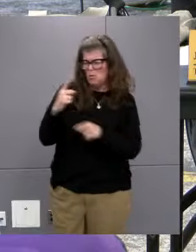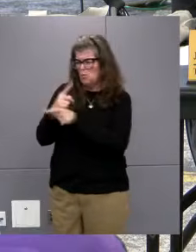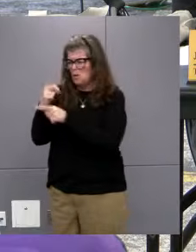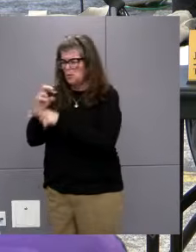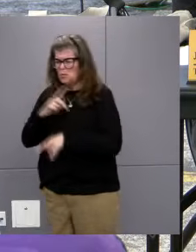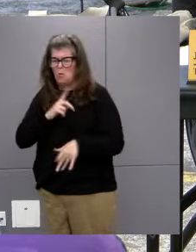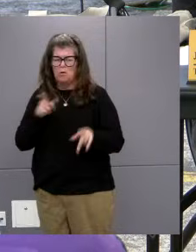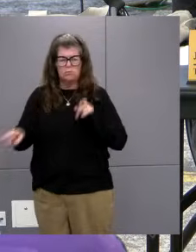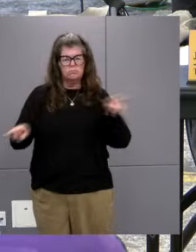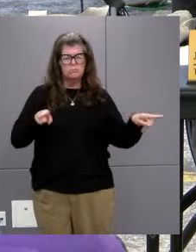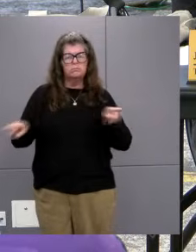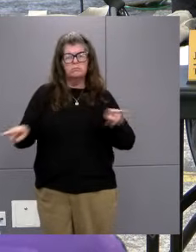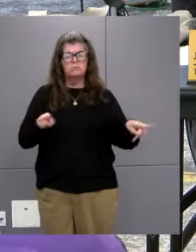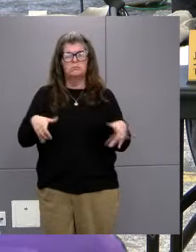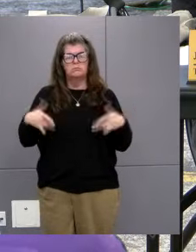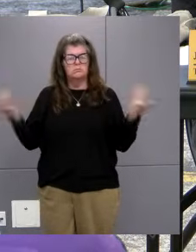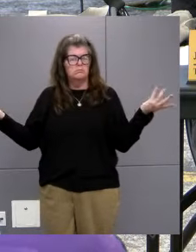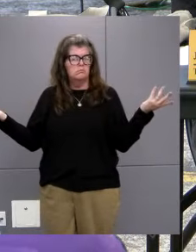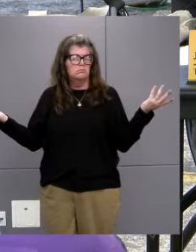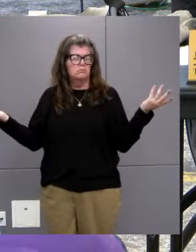does?